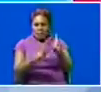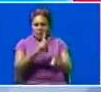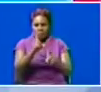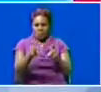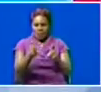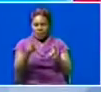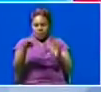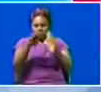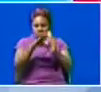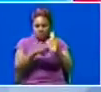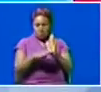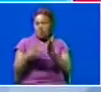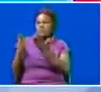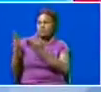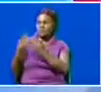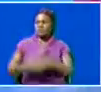Cards.